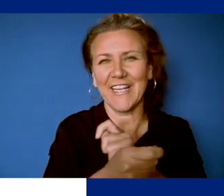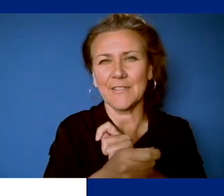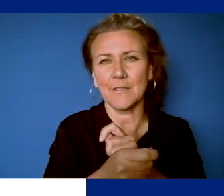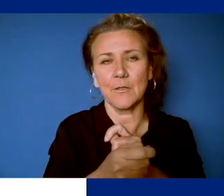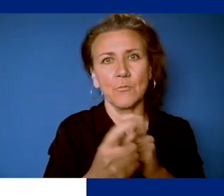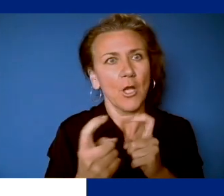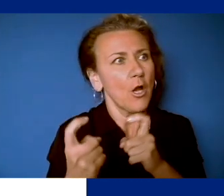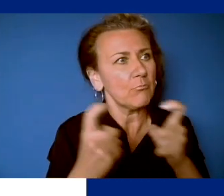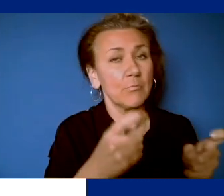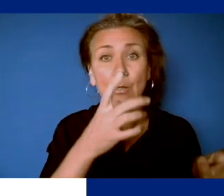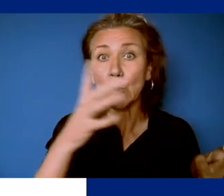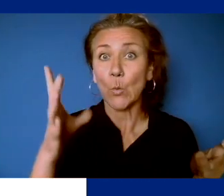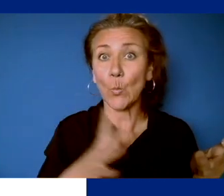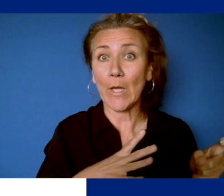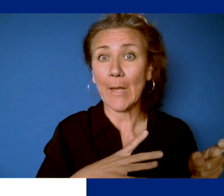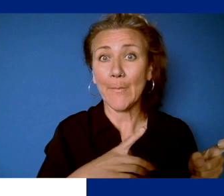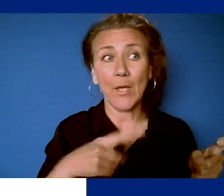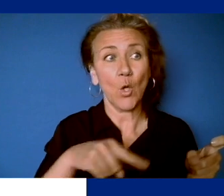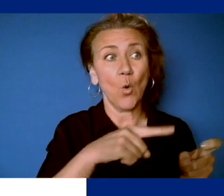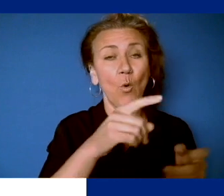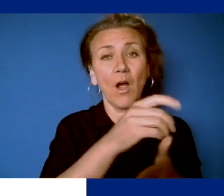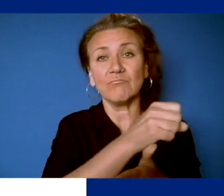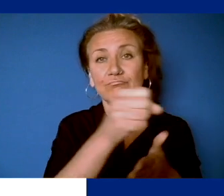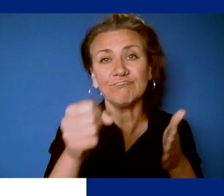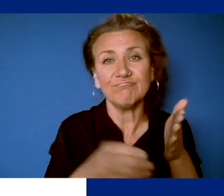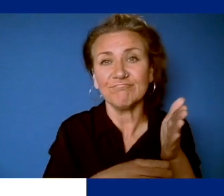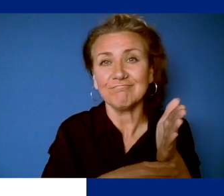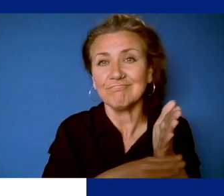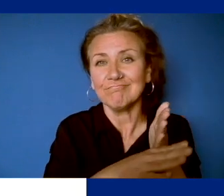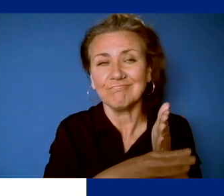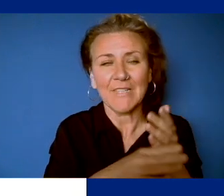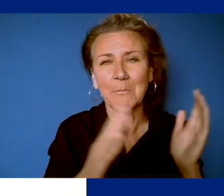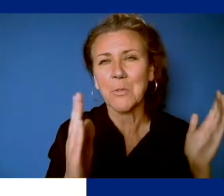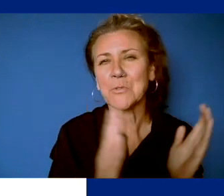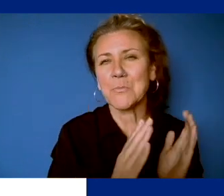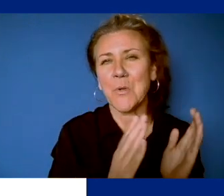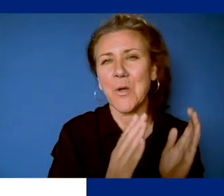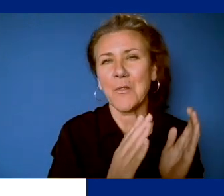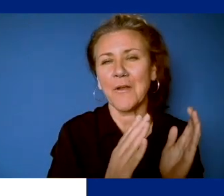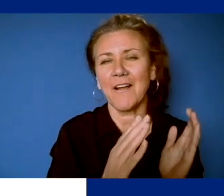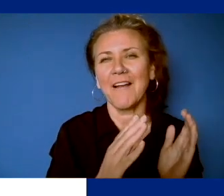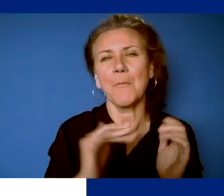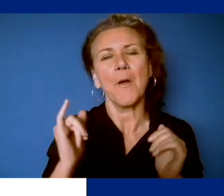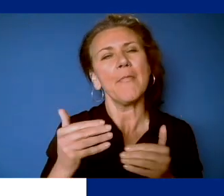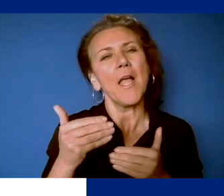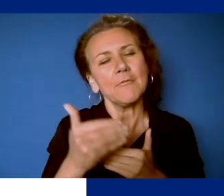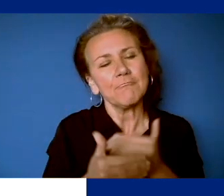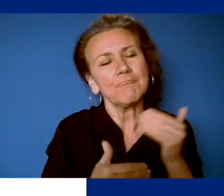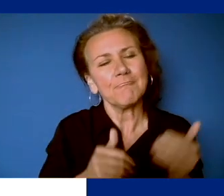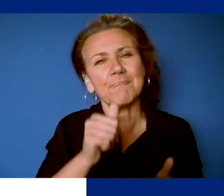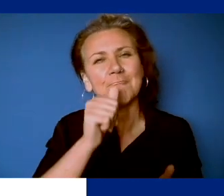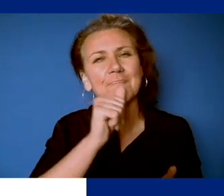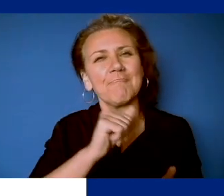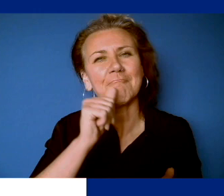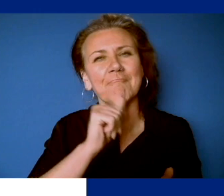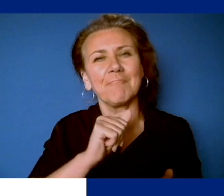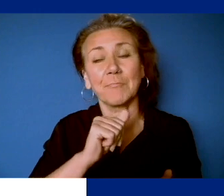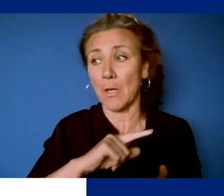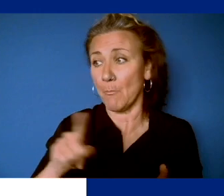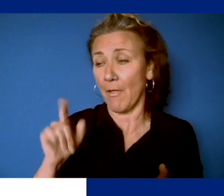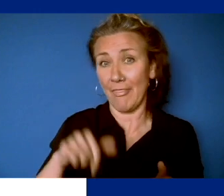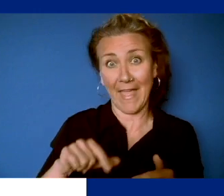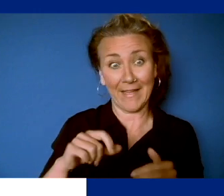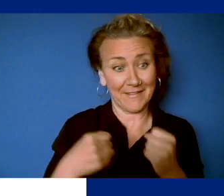women tend to be more undercapitalized. They tend to be smaller than other solutions. So that's